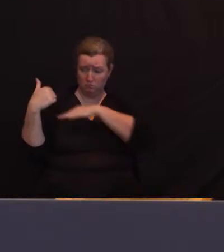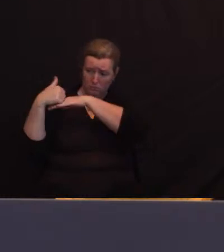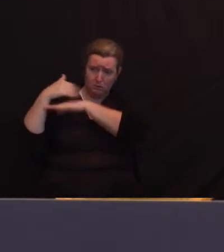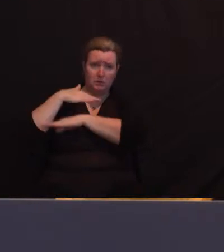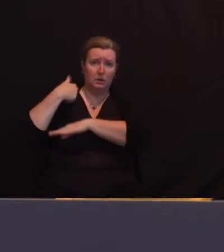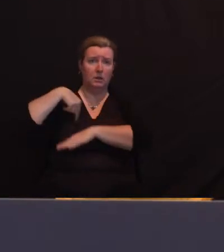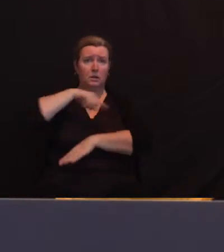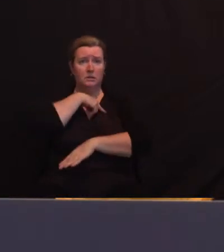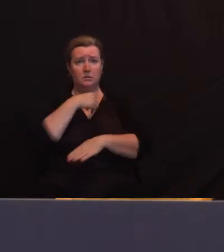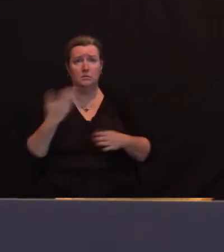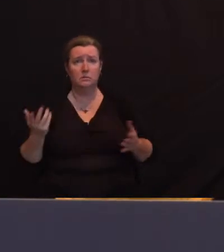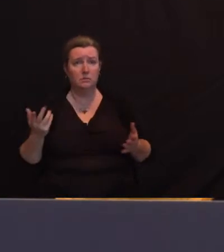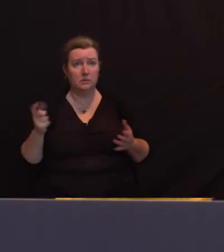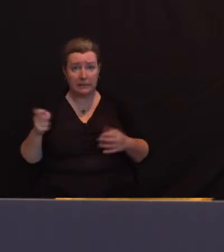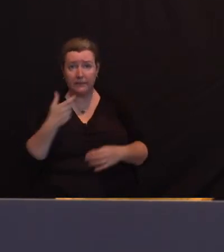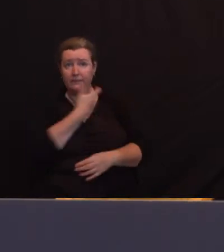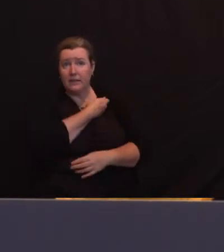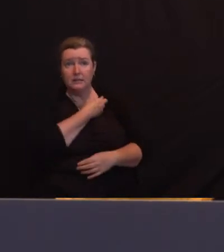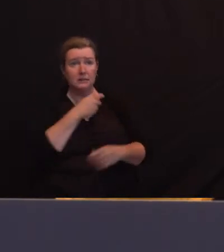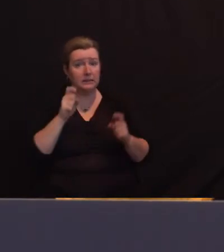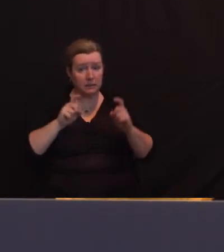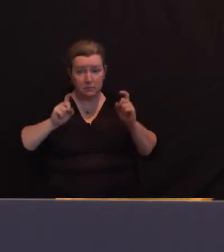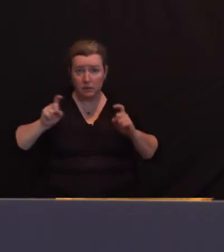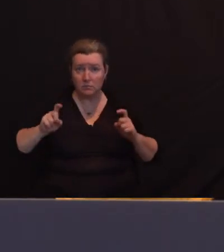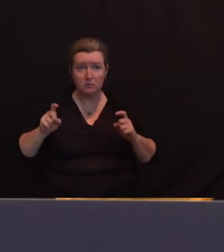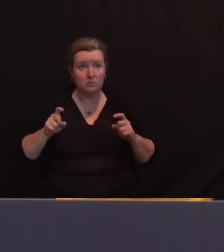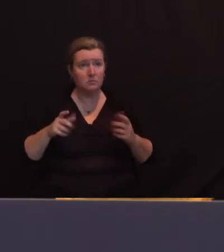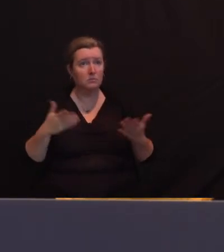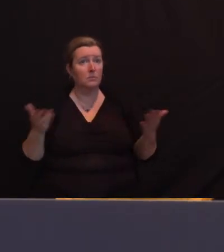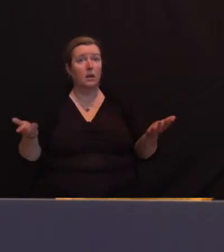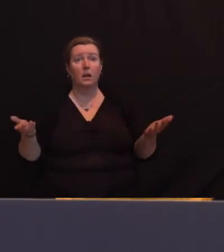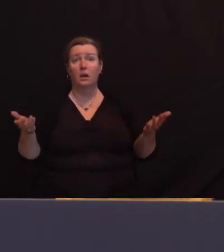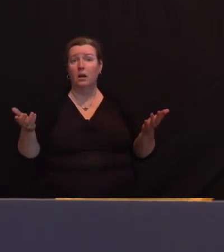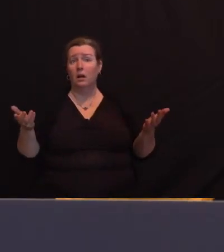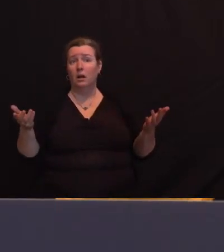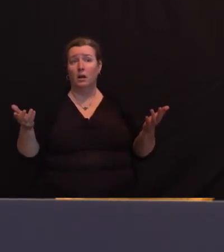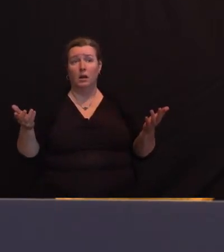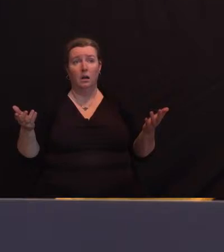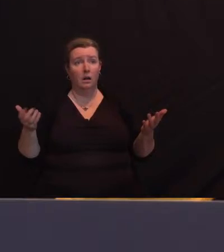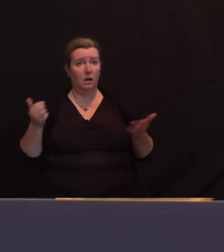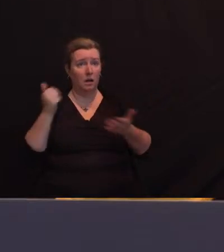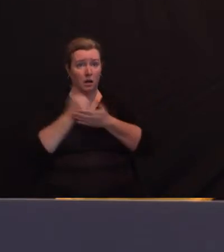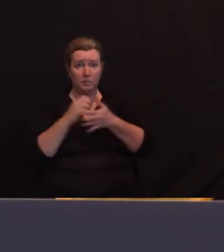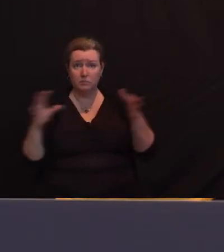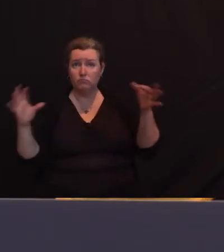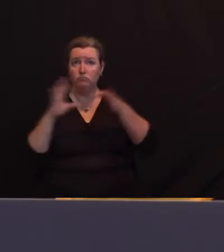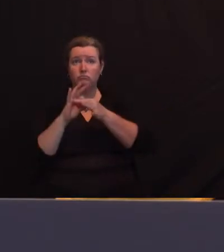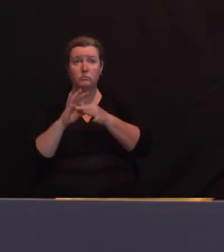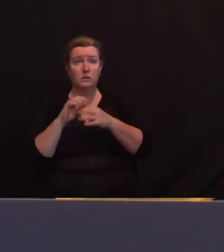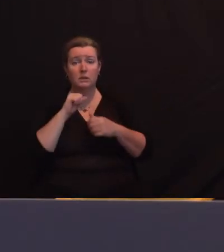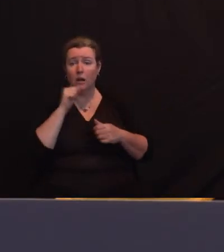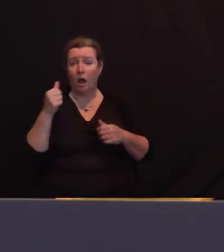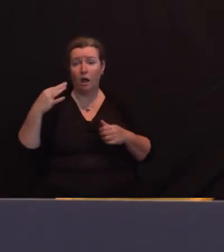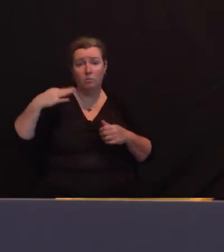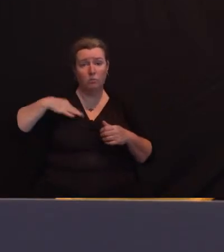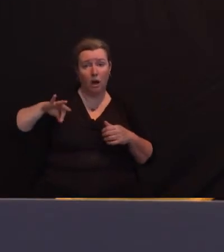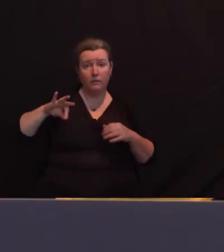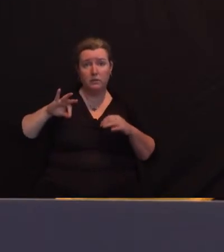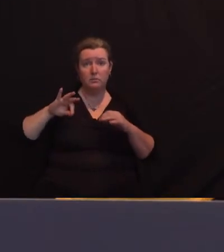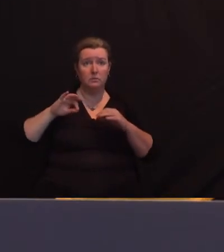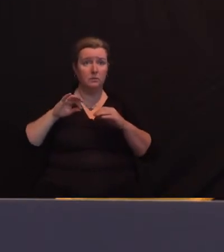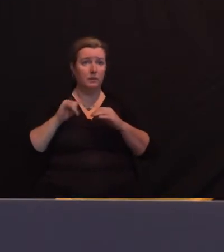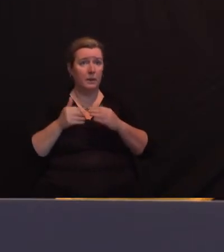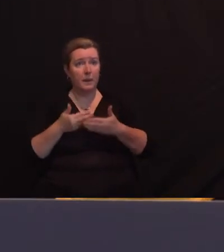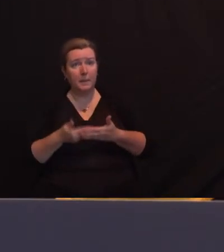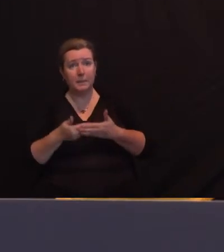Judy, vaccinations, testings, all the way to working with nonprofits to get baby formula and diapers and everything in